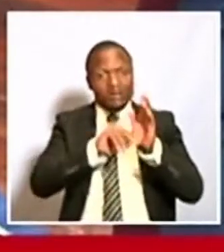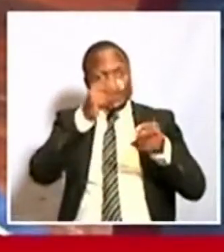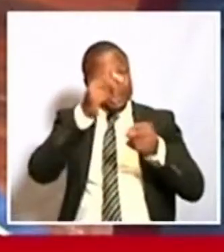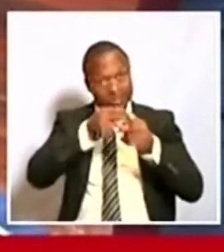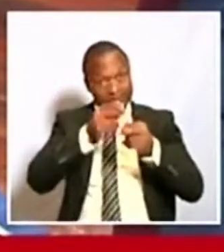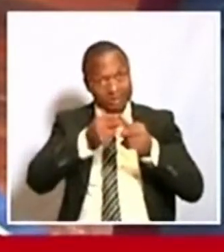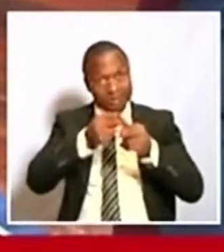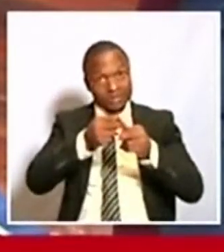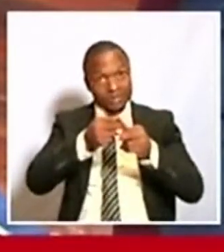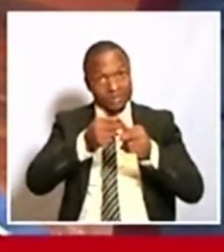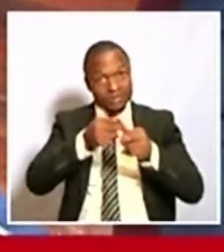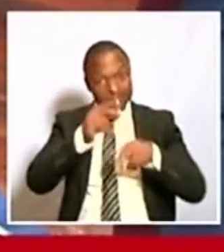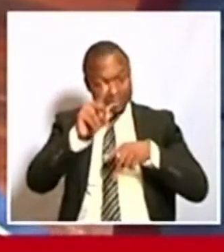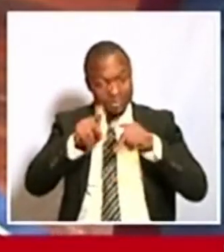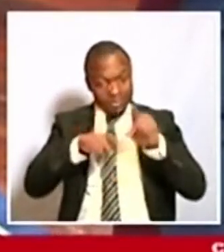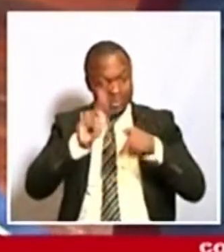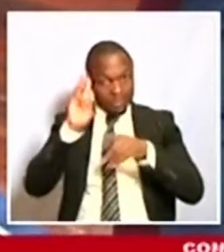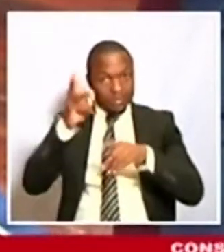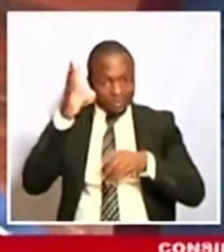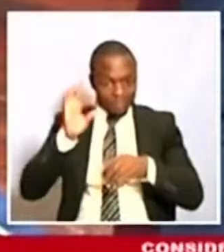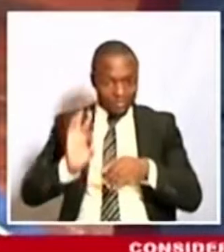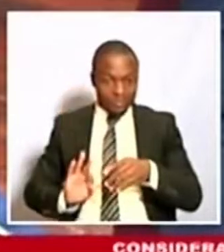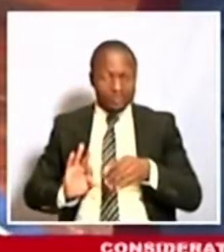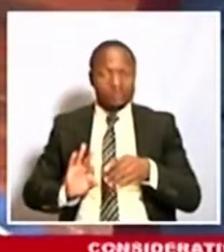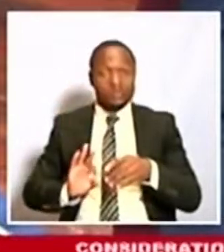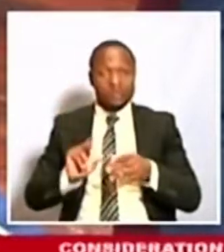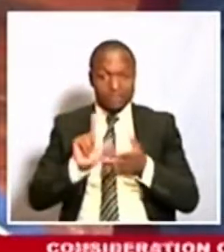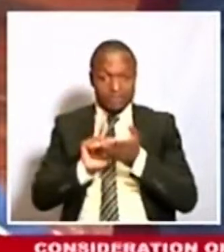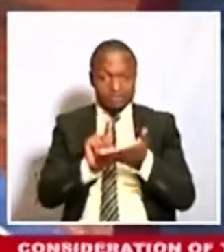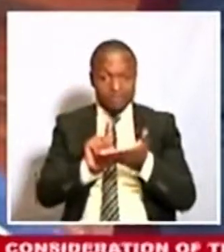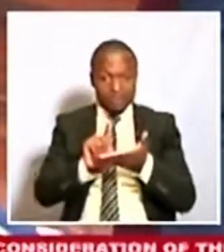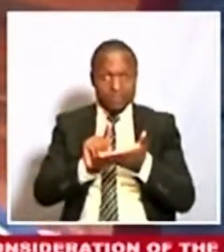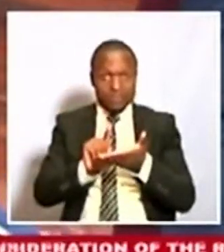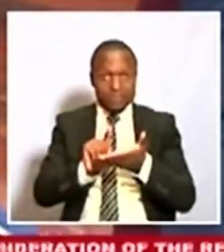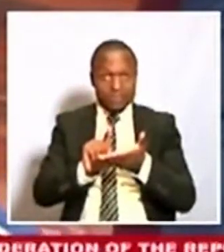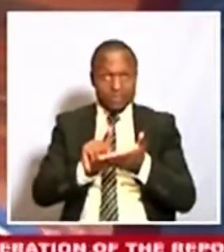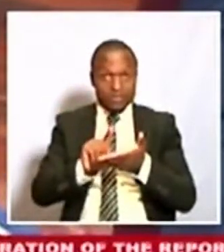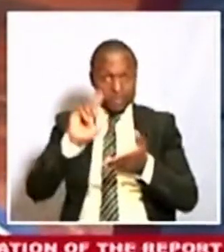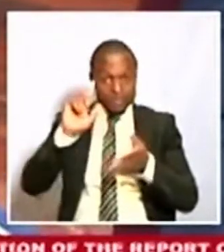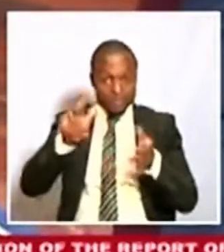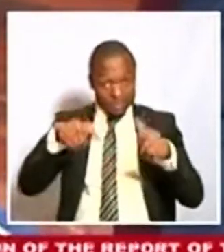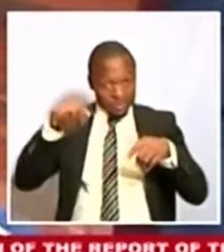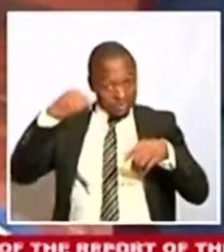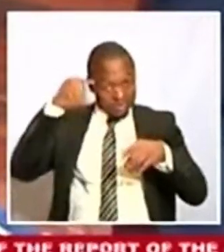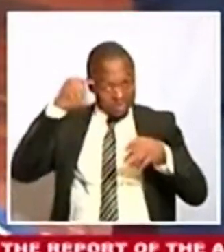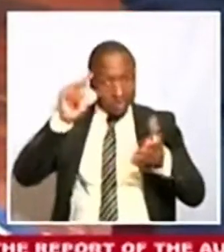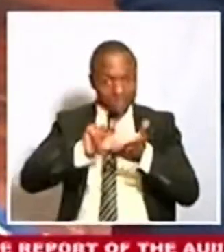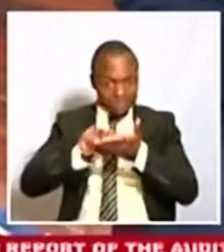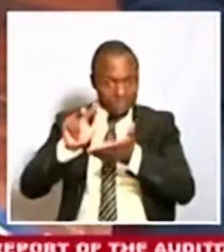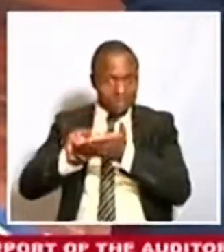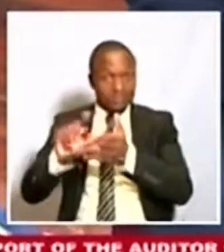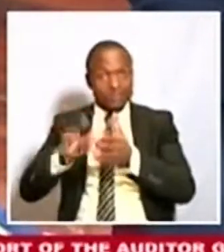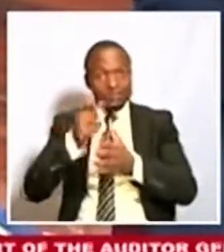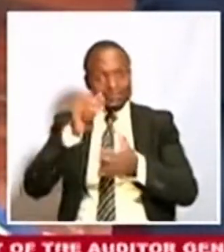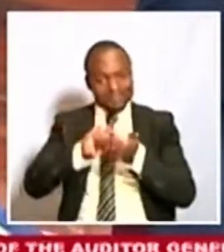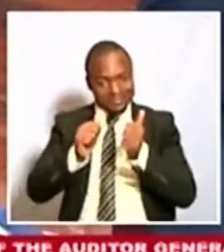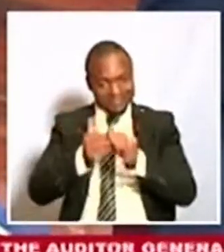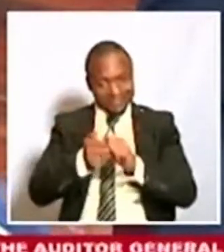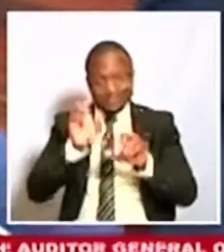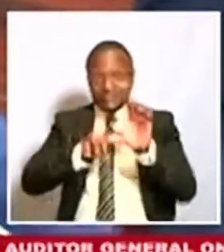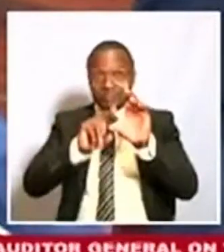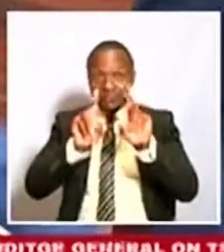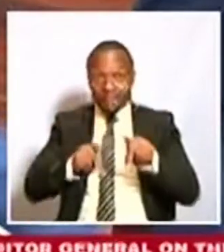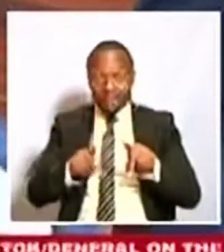Office of the Provincial Local Government Officer for approval. The next query, Chair, is that